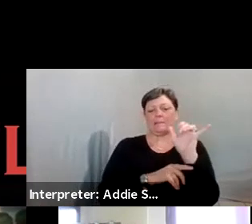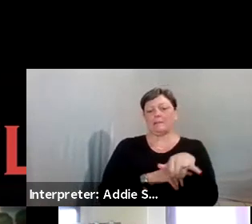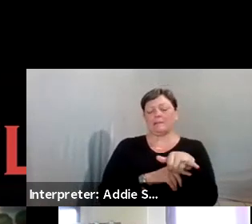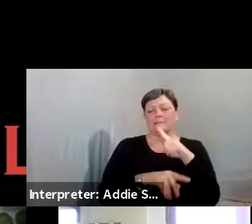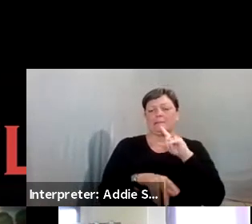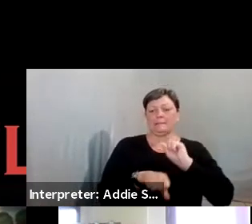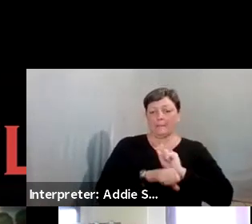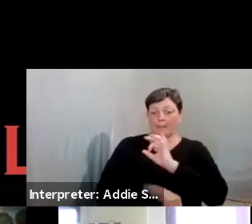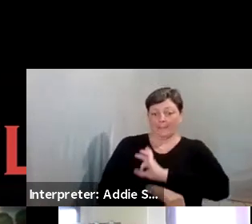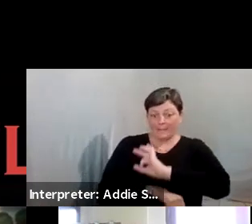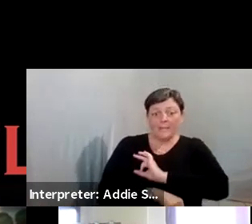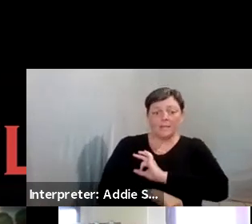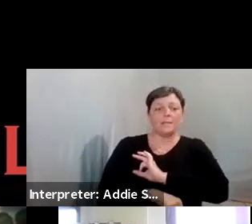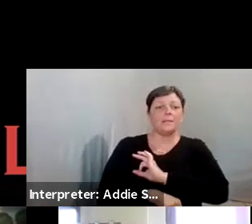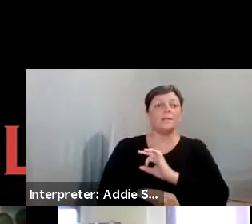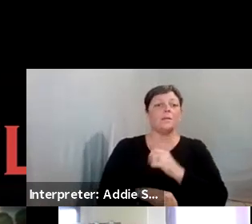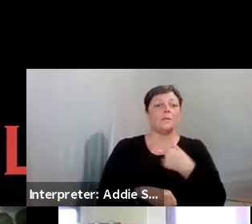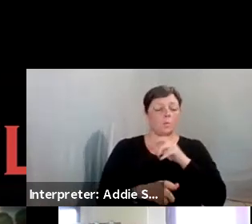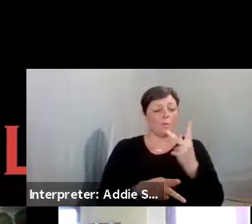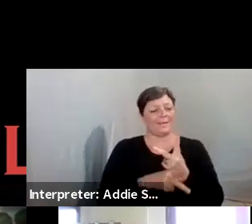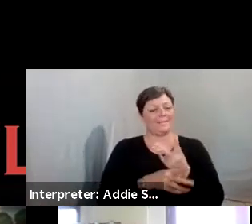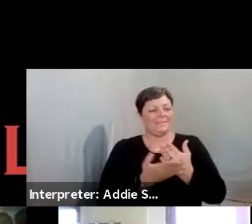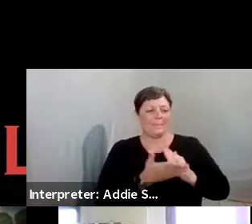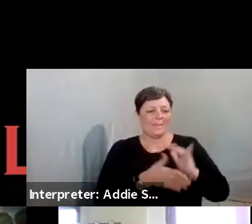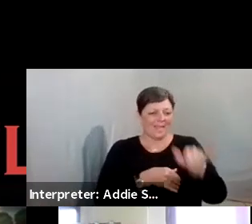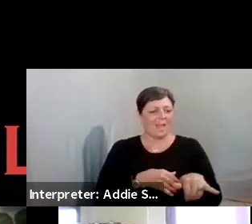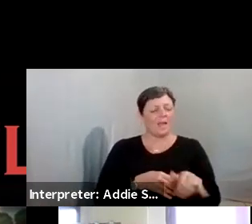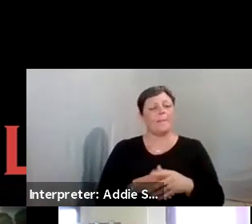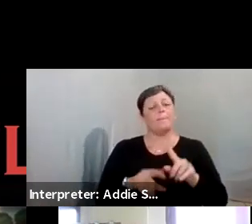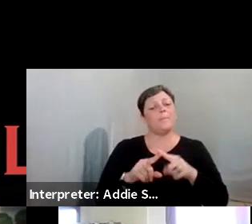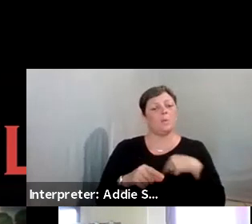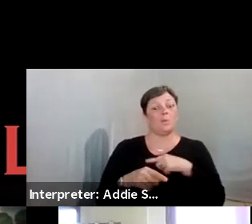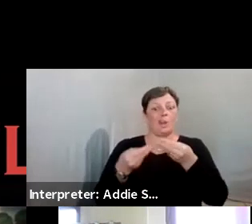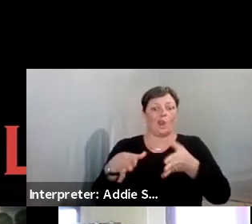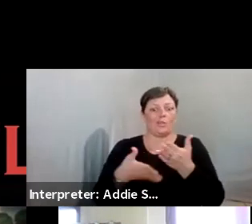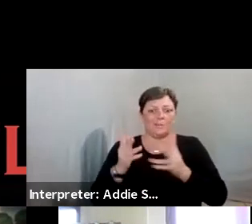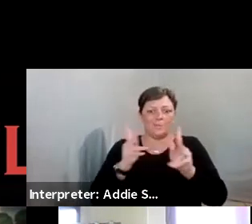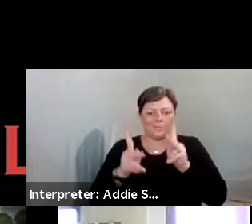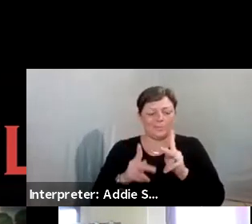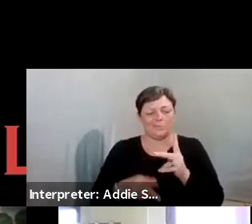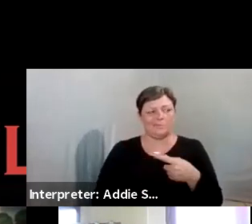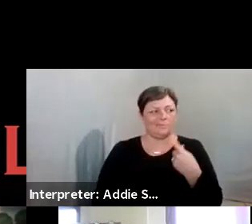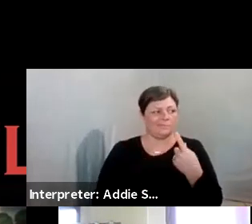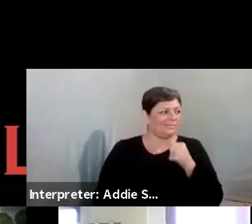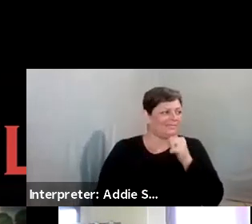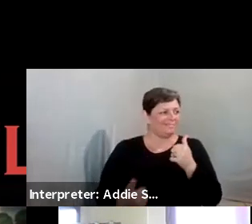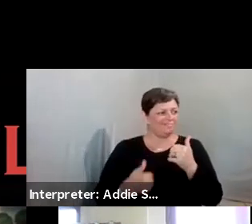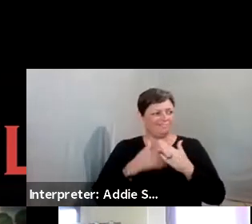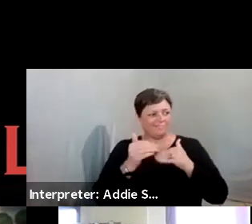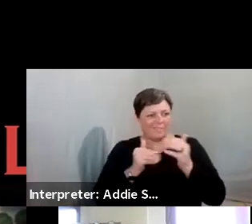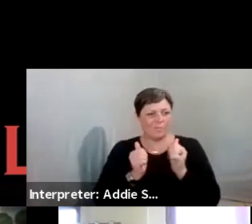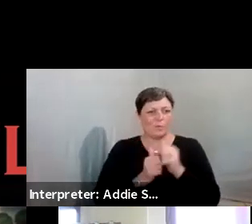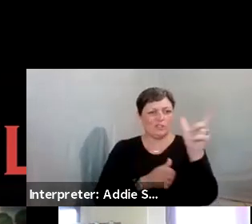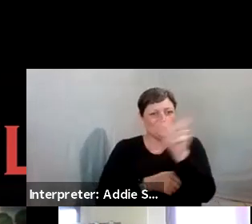definitely a benefit. We want to try to maintain some of that, but we've also lost some people who aren't comfortable with